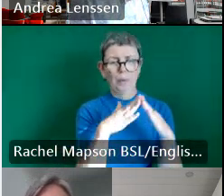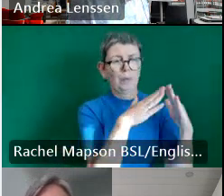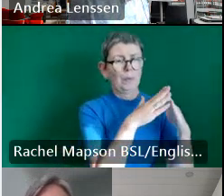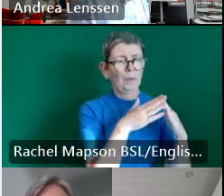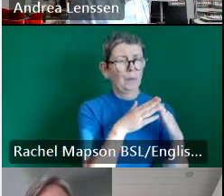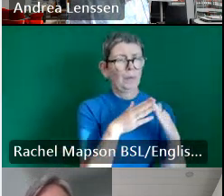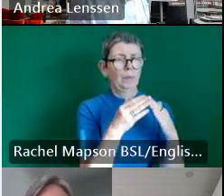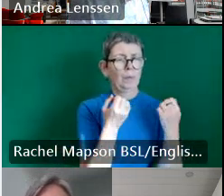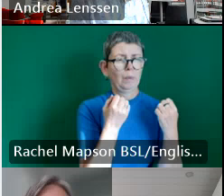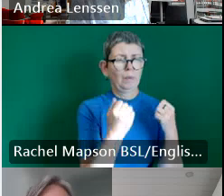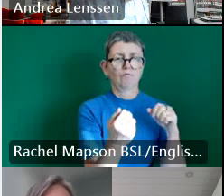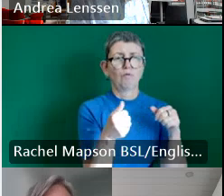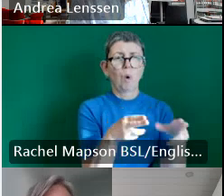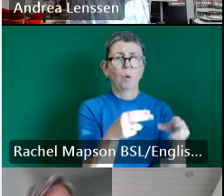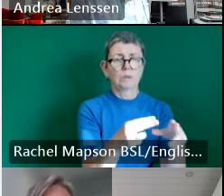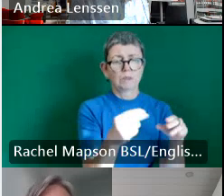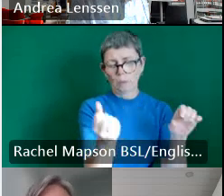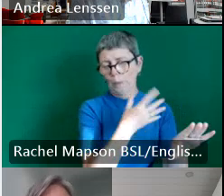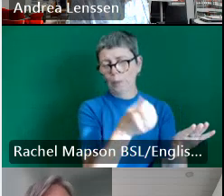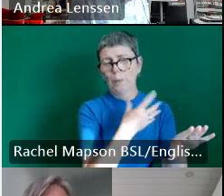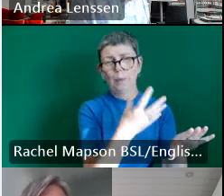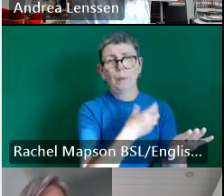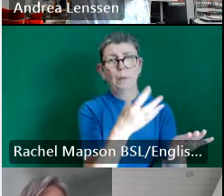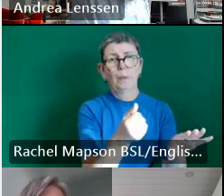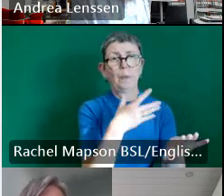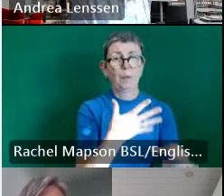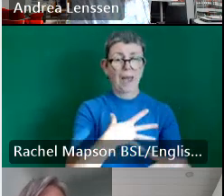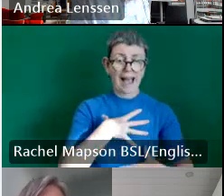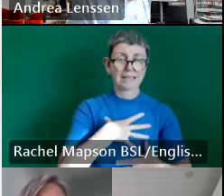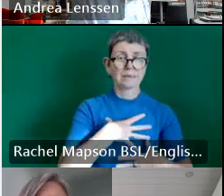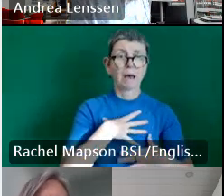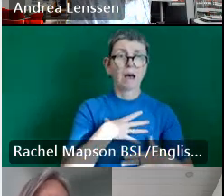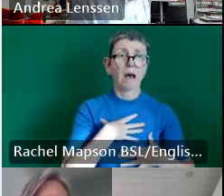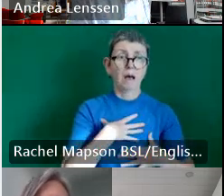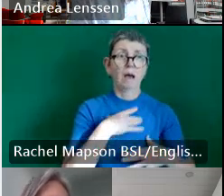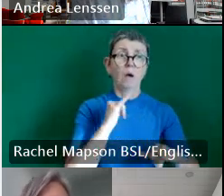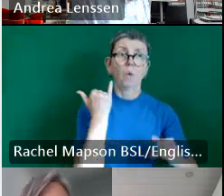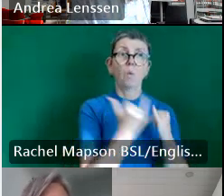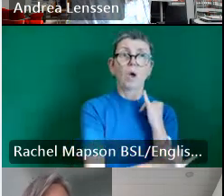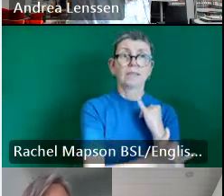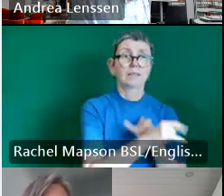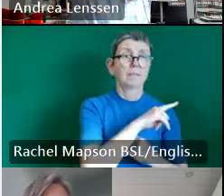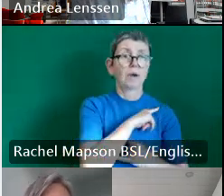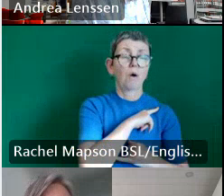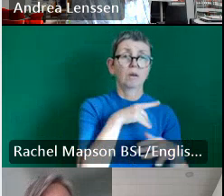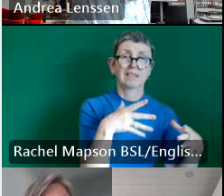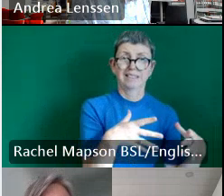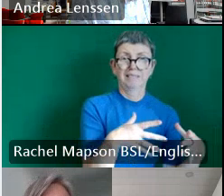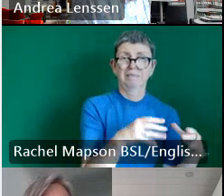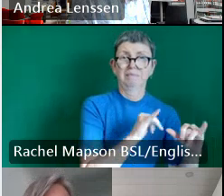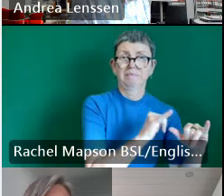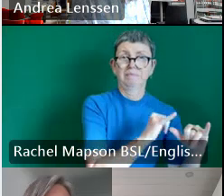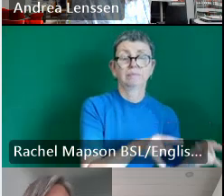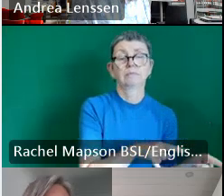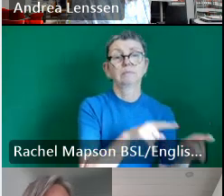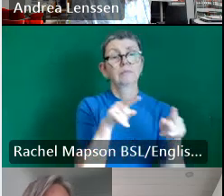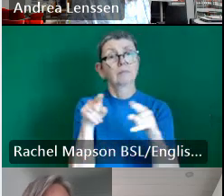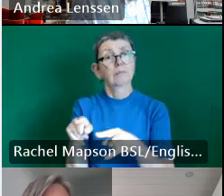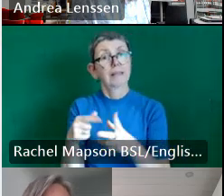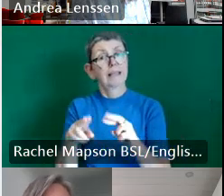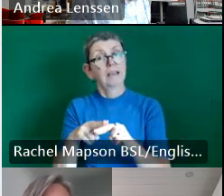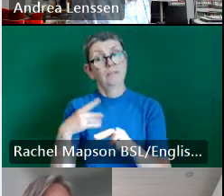of asthma are significantly higher. And so, because the air quality will be higher. And a lot of people that live in these spaces